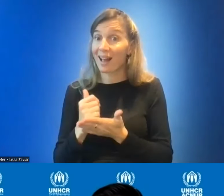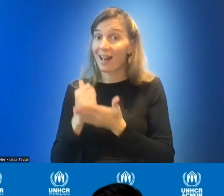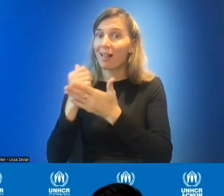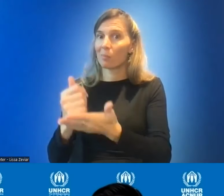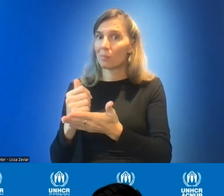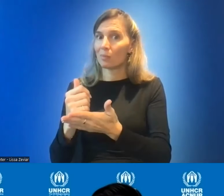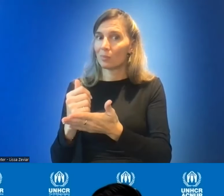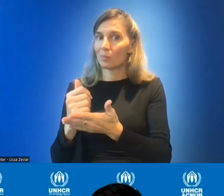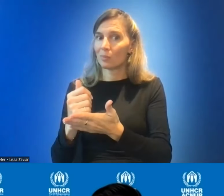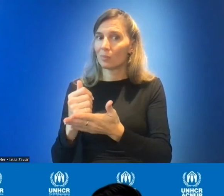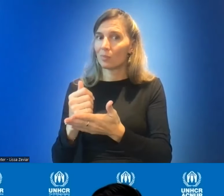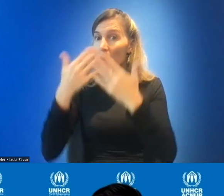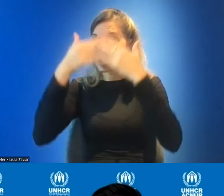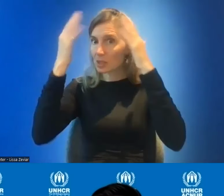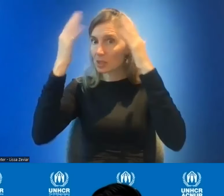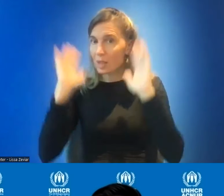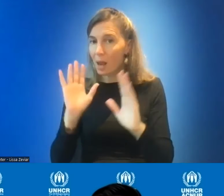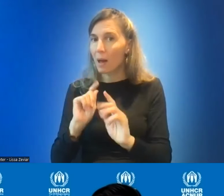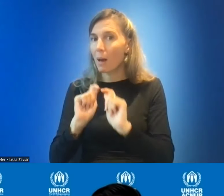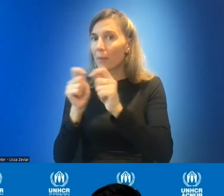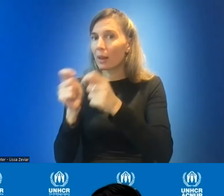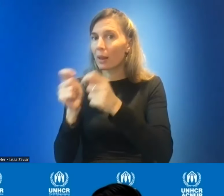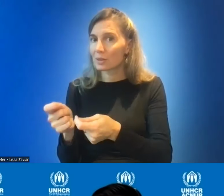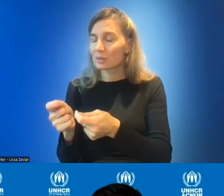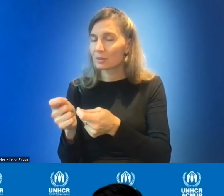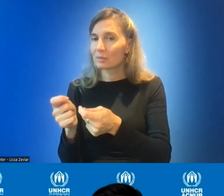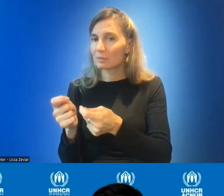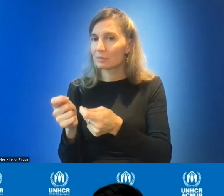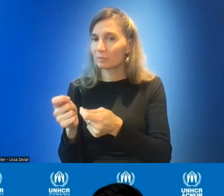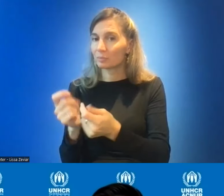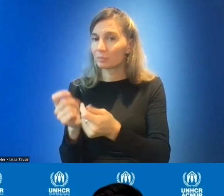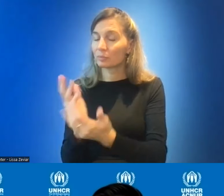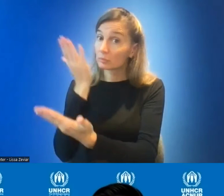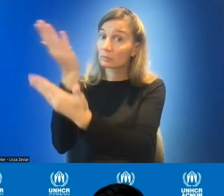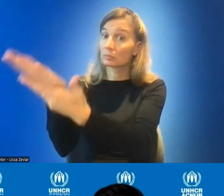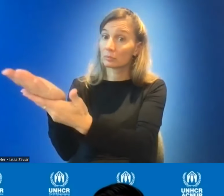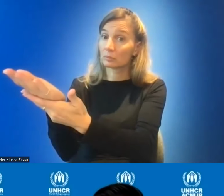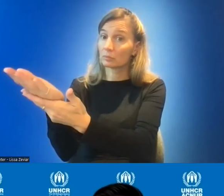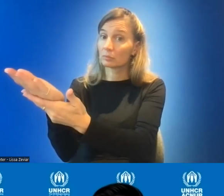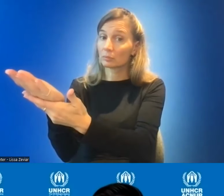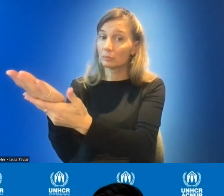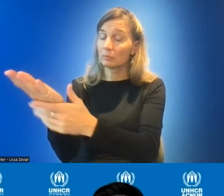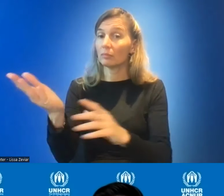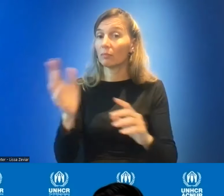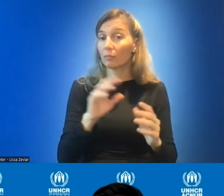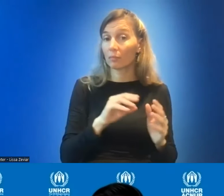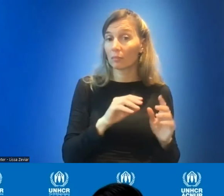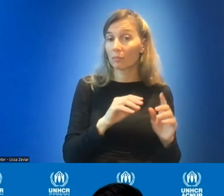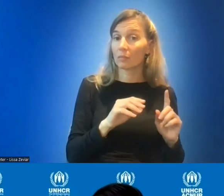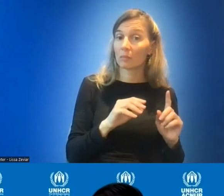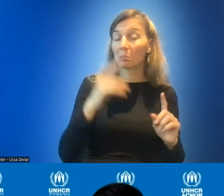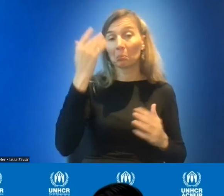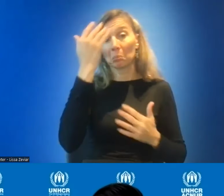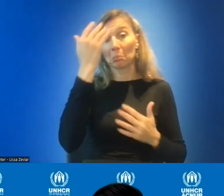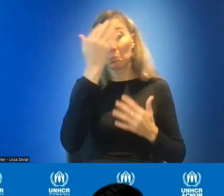an asylum application if one would take into account the CPD committee jurisprudence